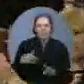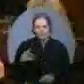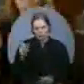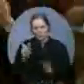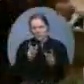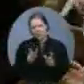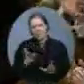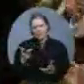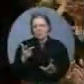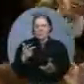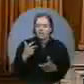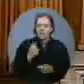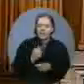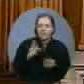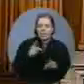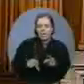member